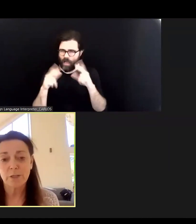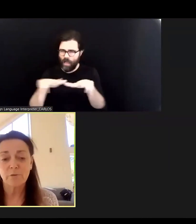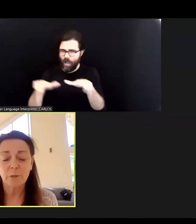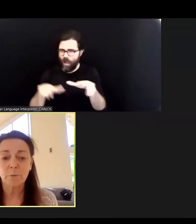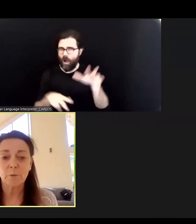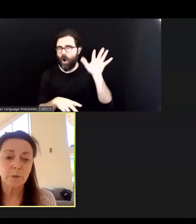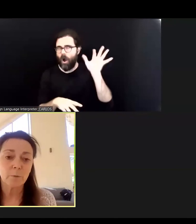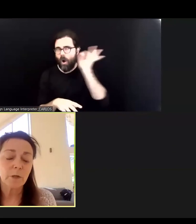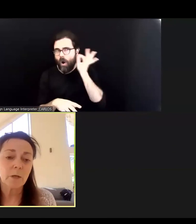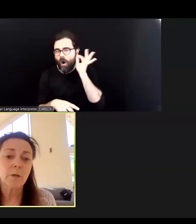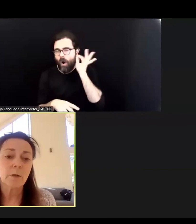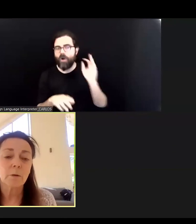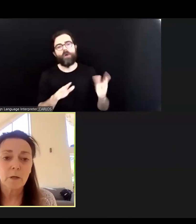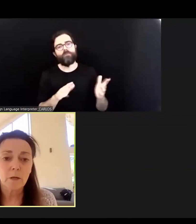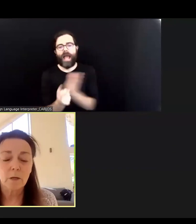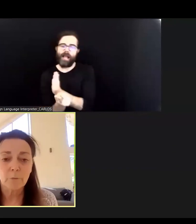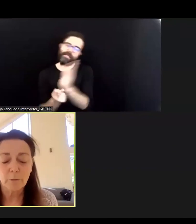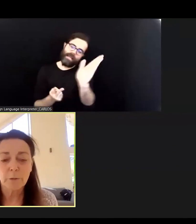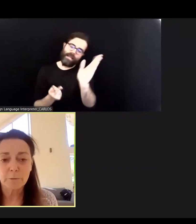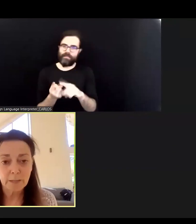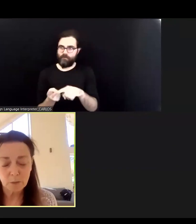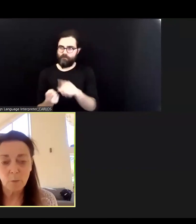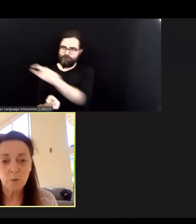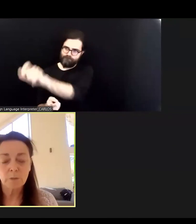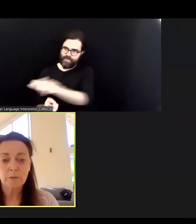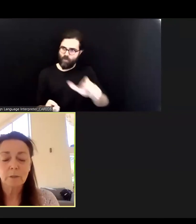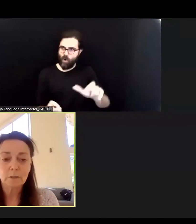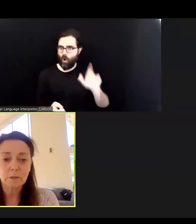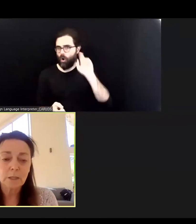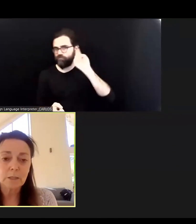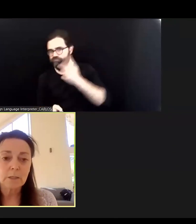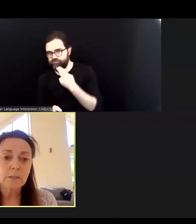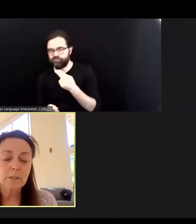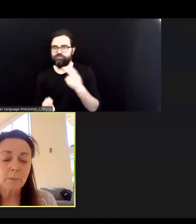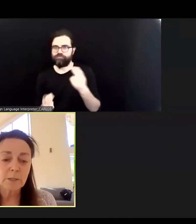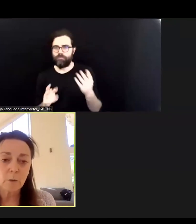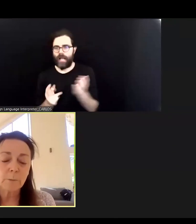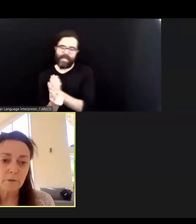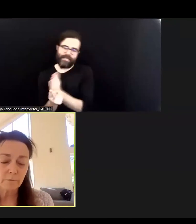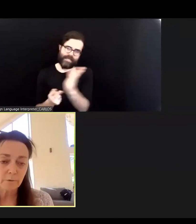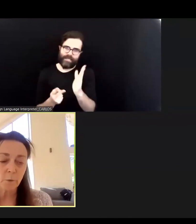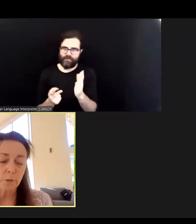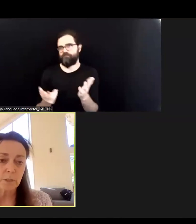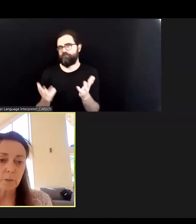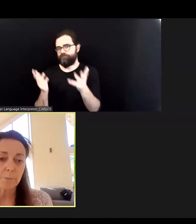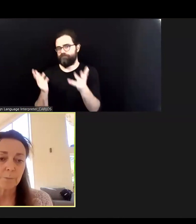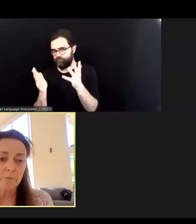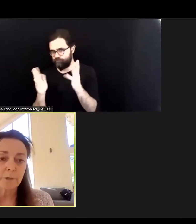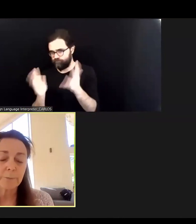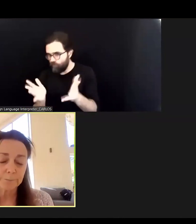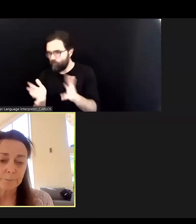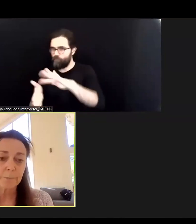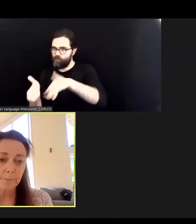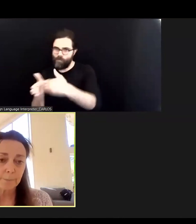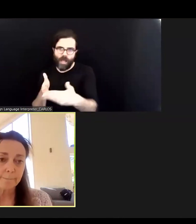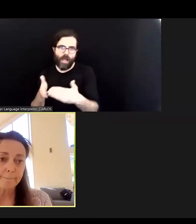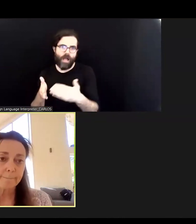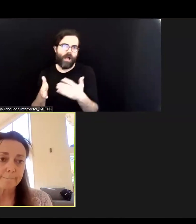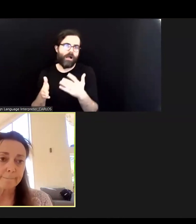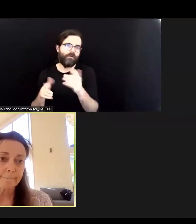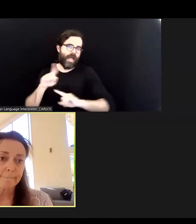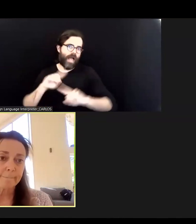everyone who wants to sell to public sector in this country need to comply with the EN 301-549 requirements of Annex A, which is a